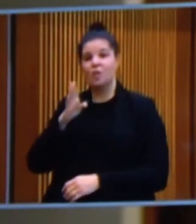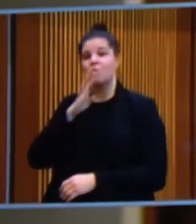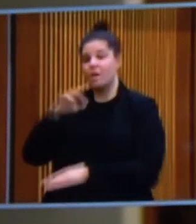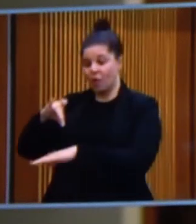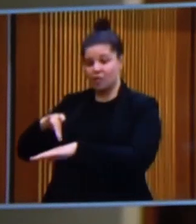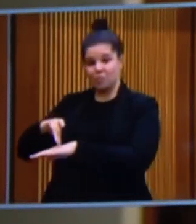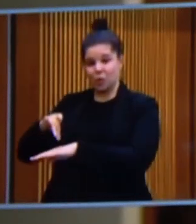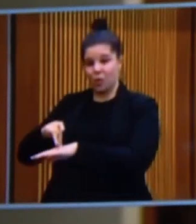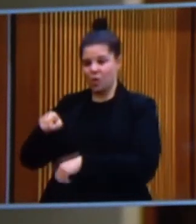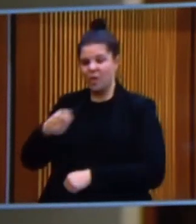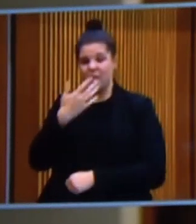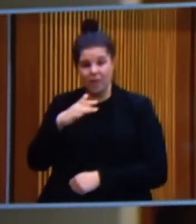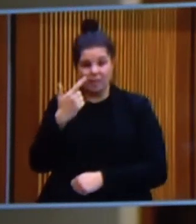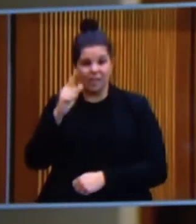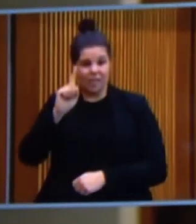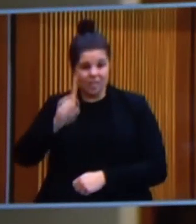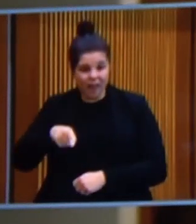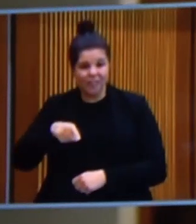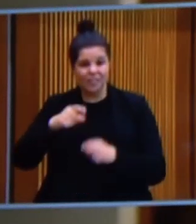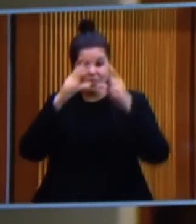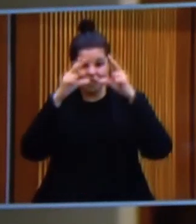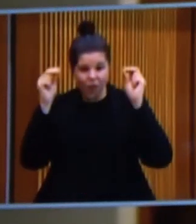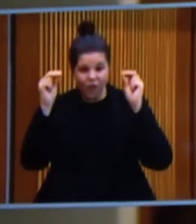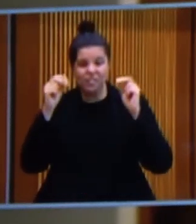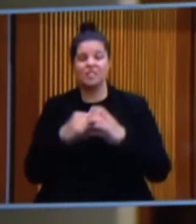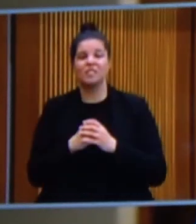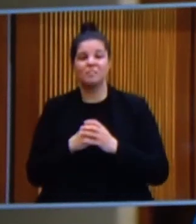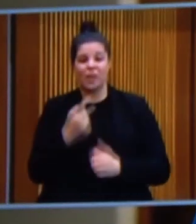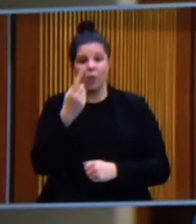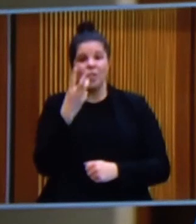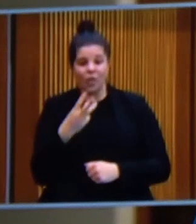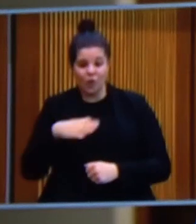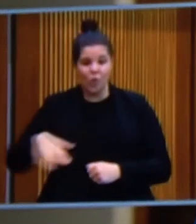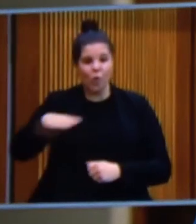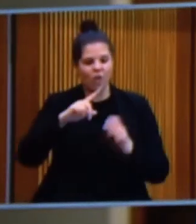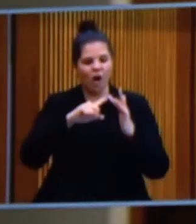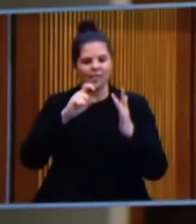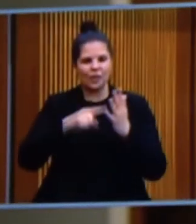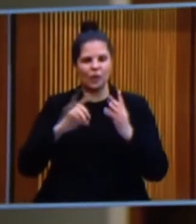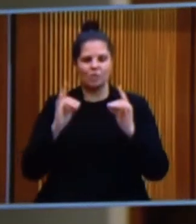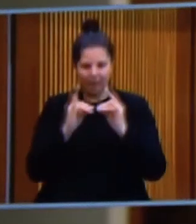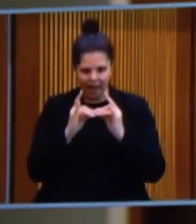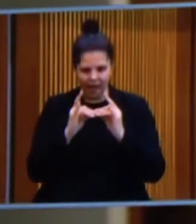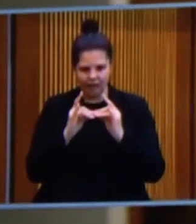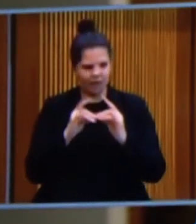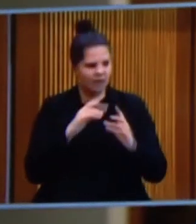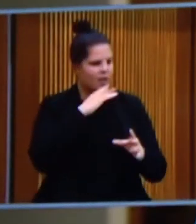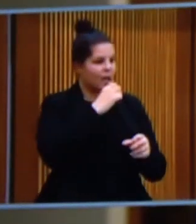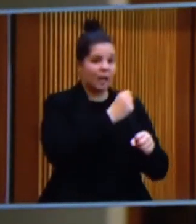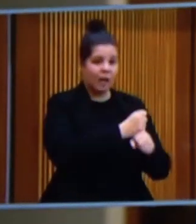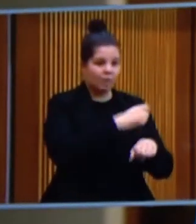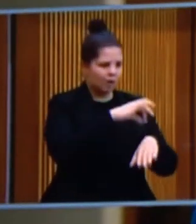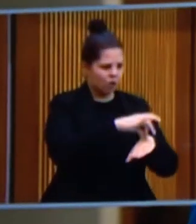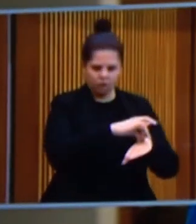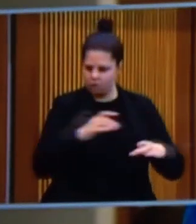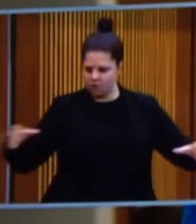those 57,000 nurses, and a third of all intensive care beds into one health system to